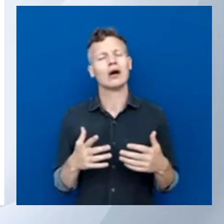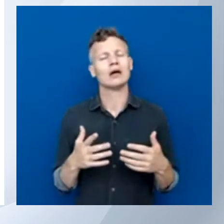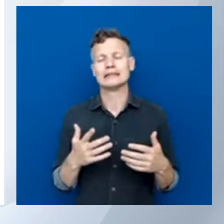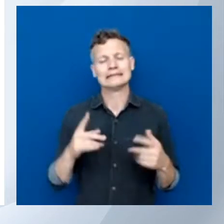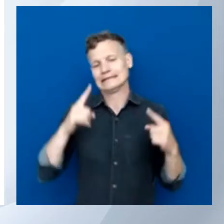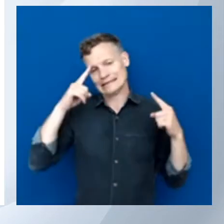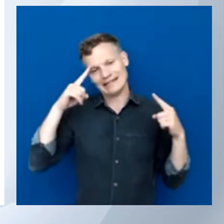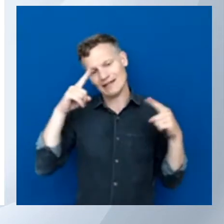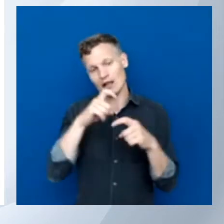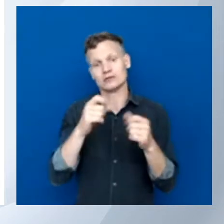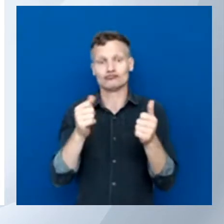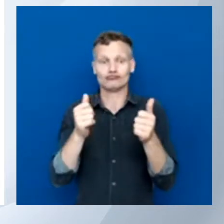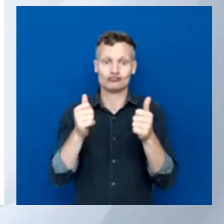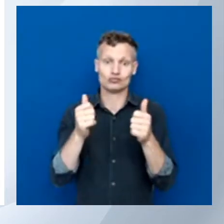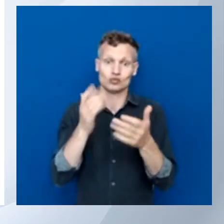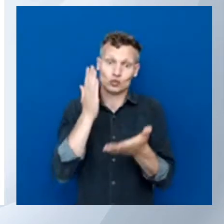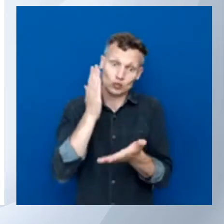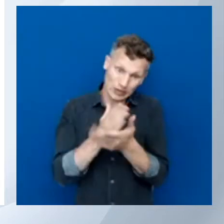data scientists.